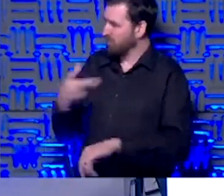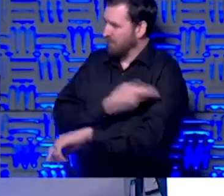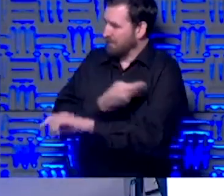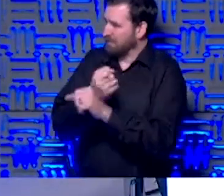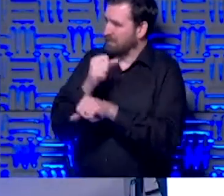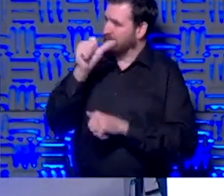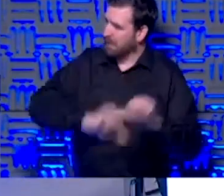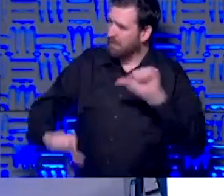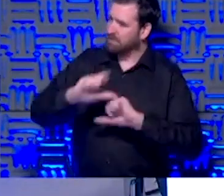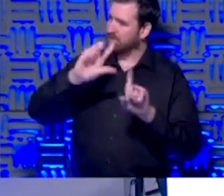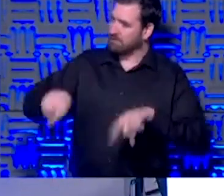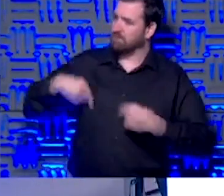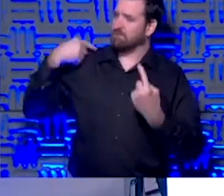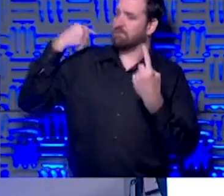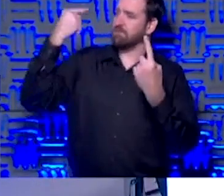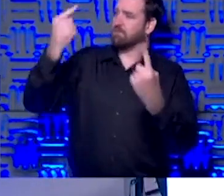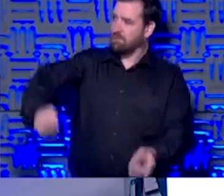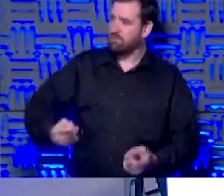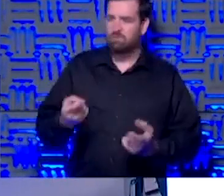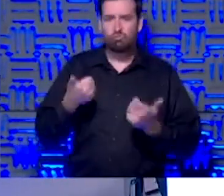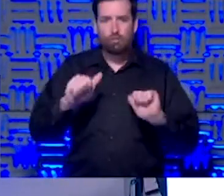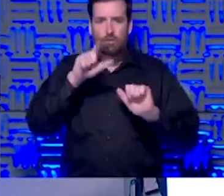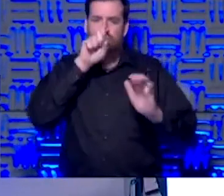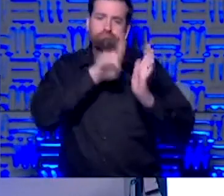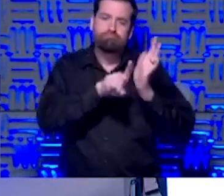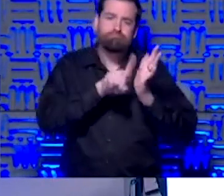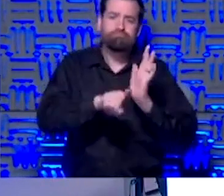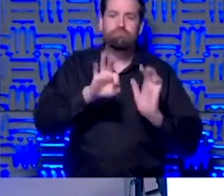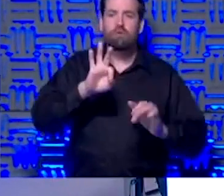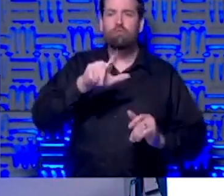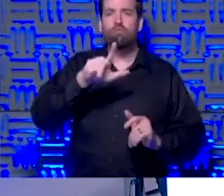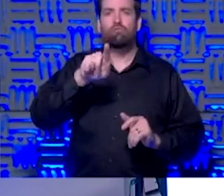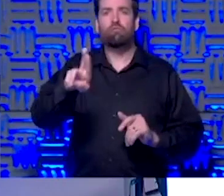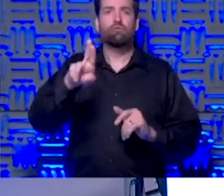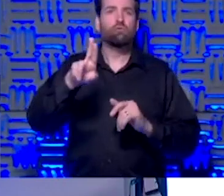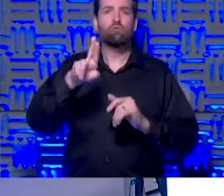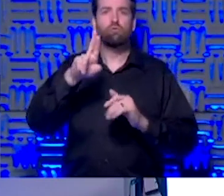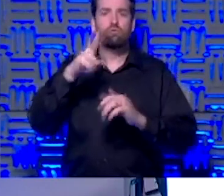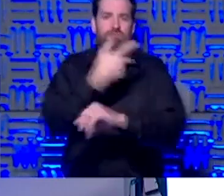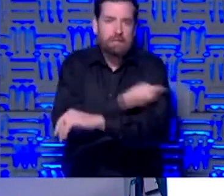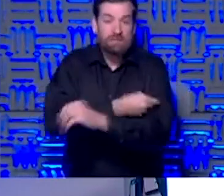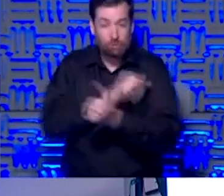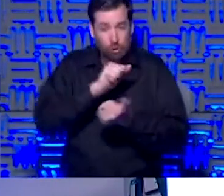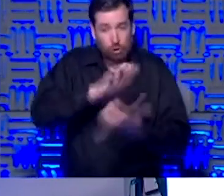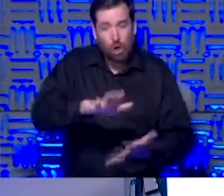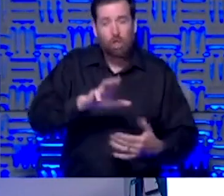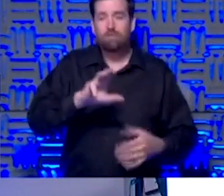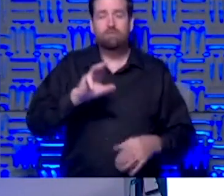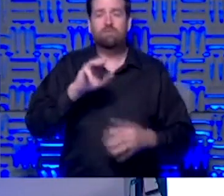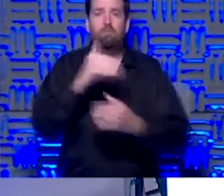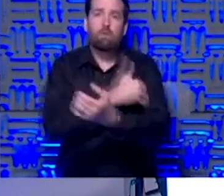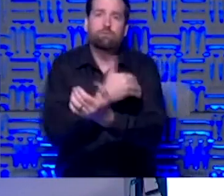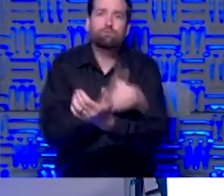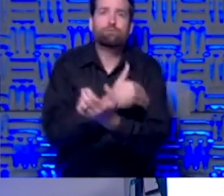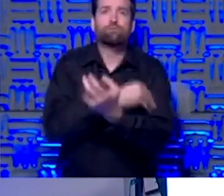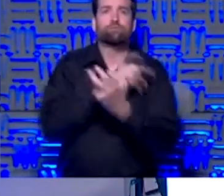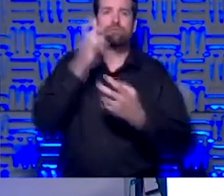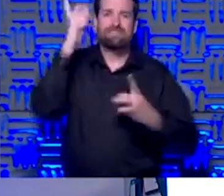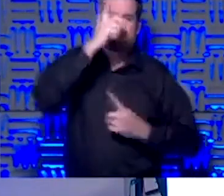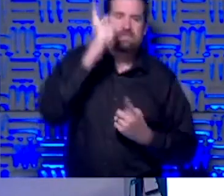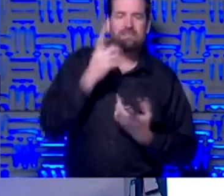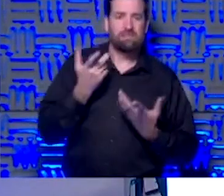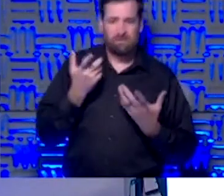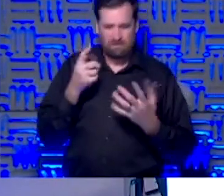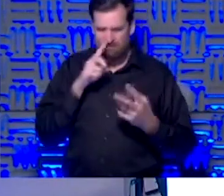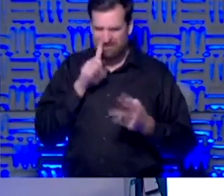time, and people have tried to look at influenza vaccine and said, gosh, did it cause some neuromuscular disease? Did it cause this or that? When you really examine